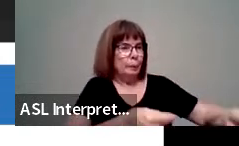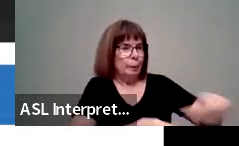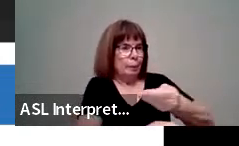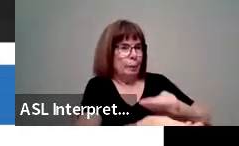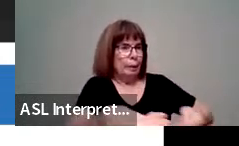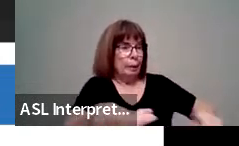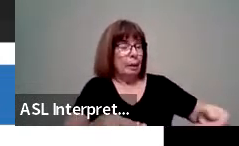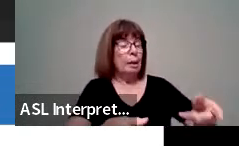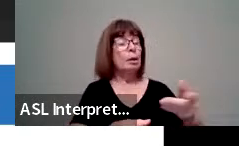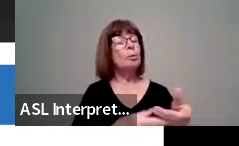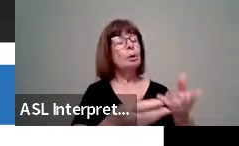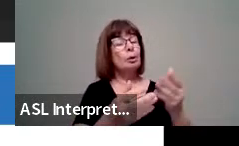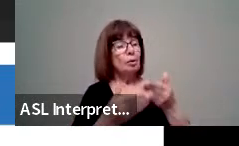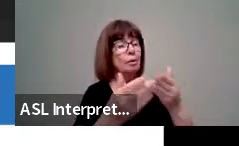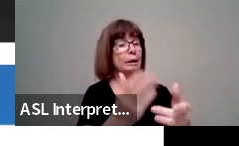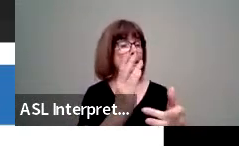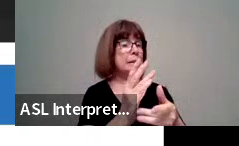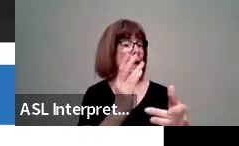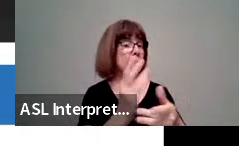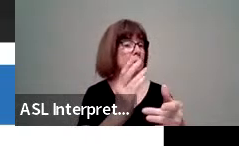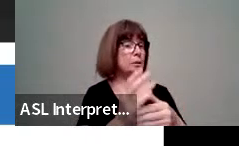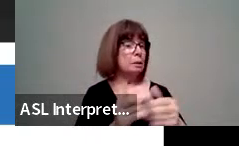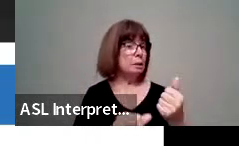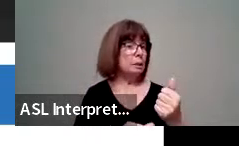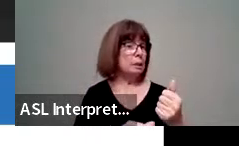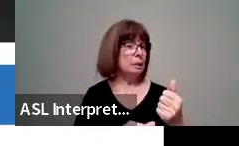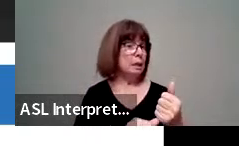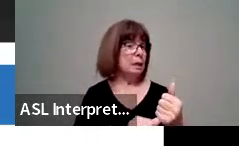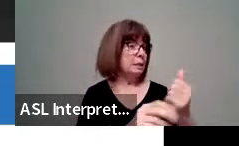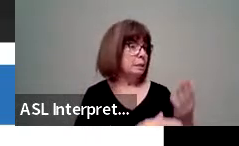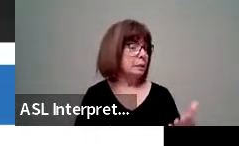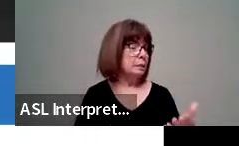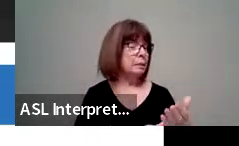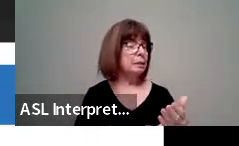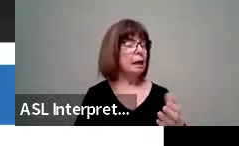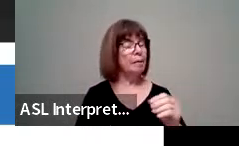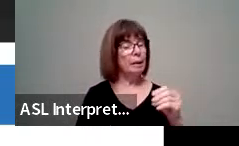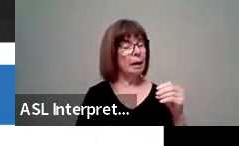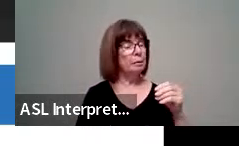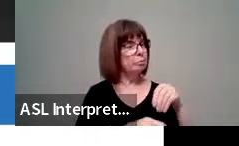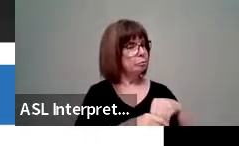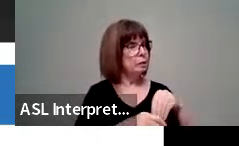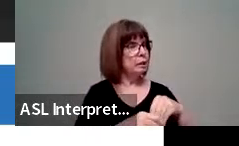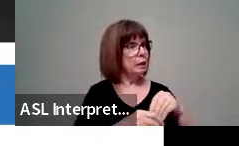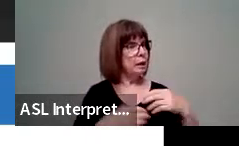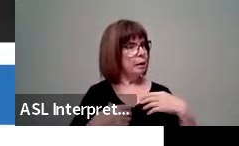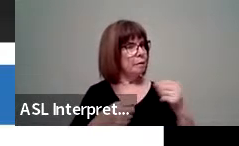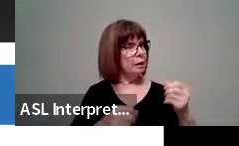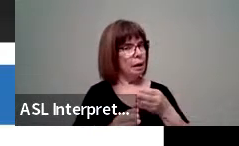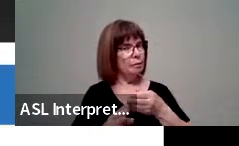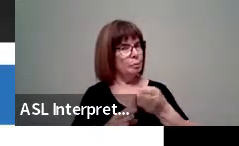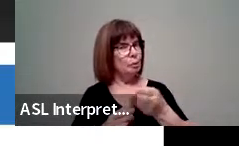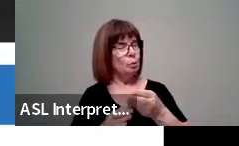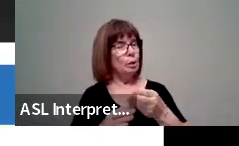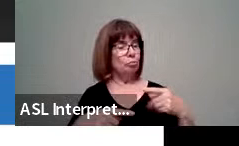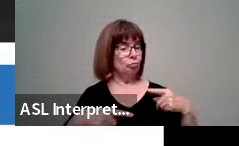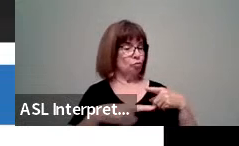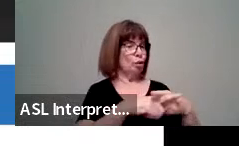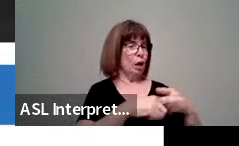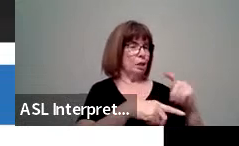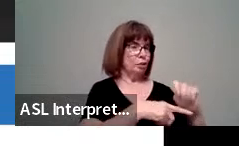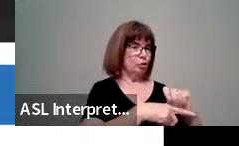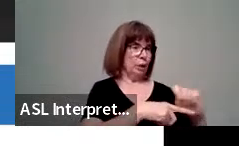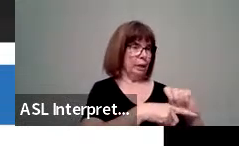technical assistance with outbreak management. And then internally in the health department, we're cross-training all of our outbreak